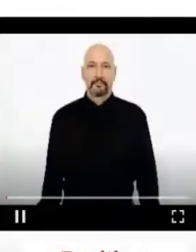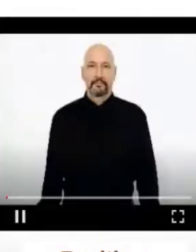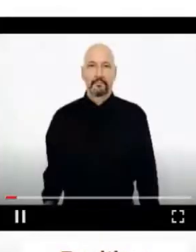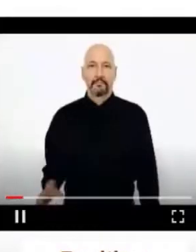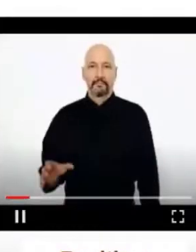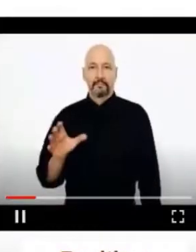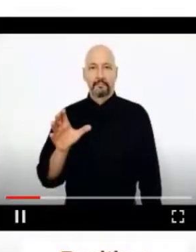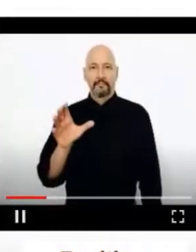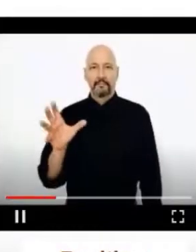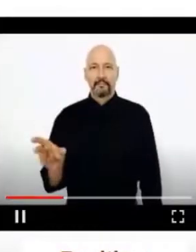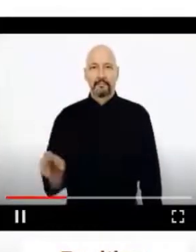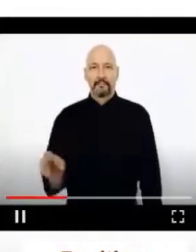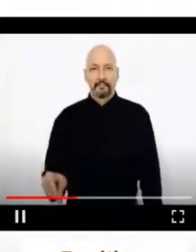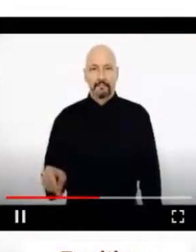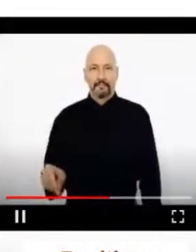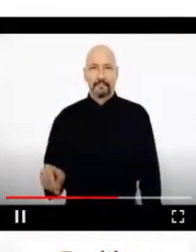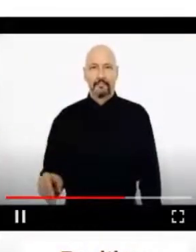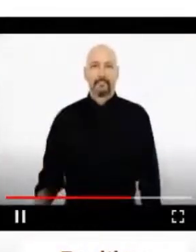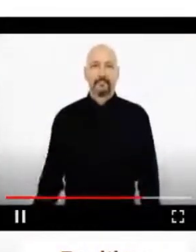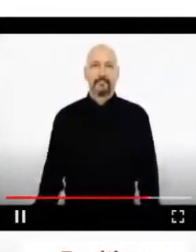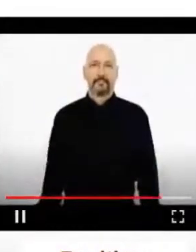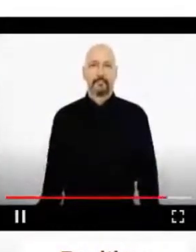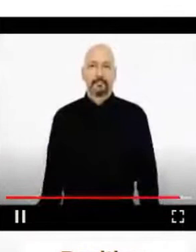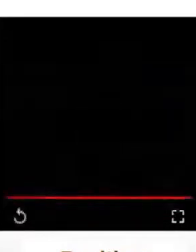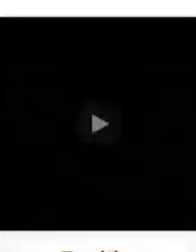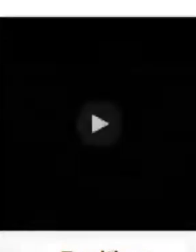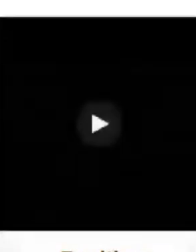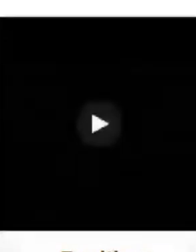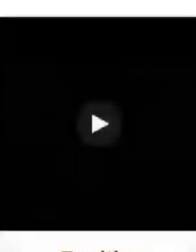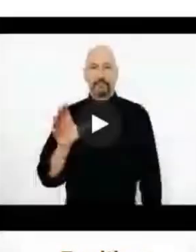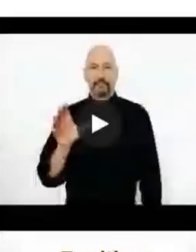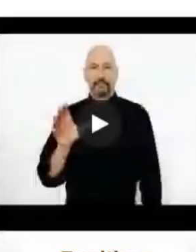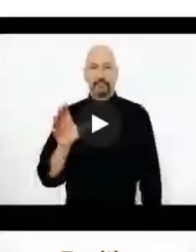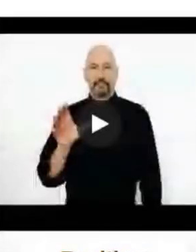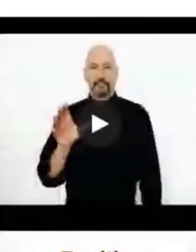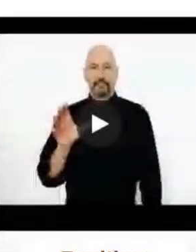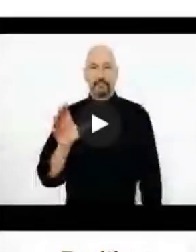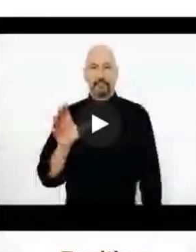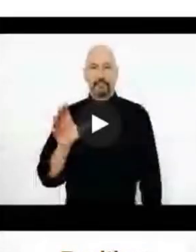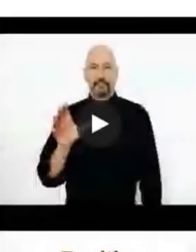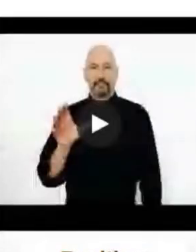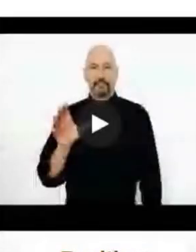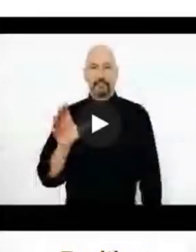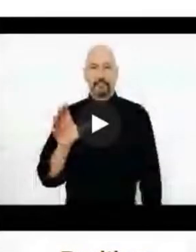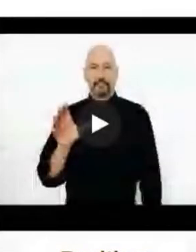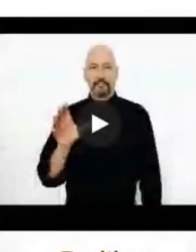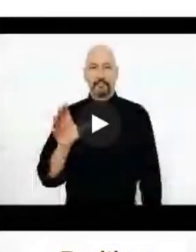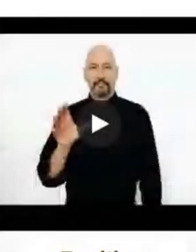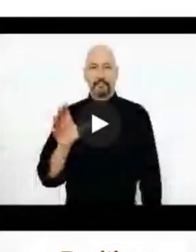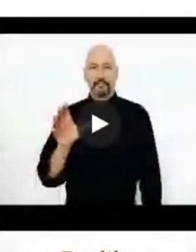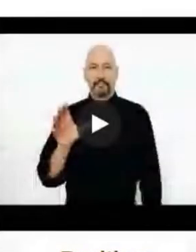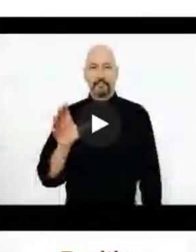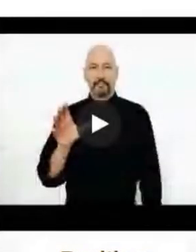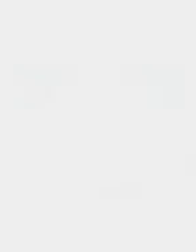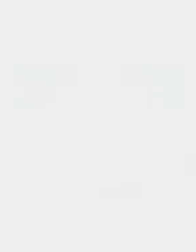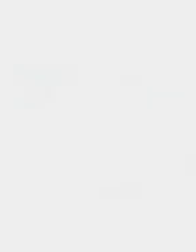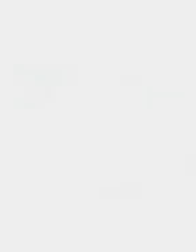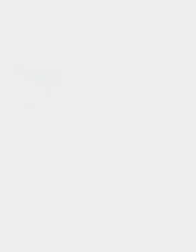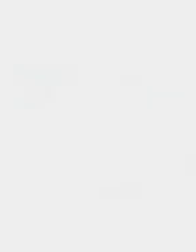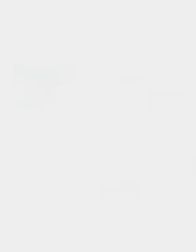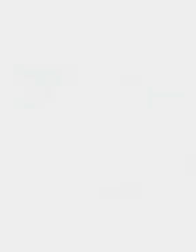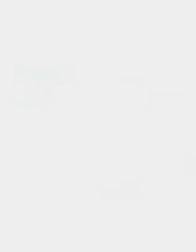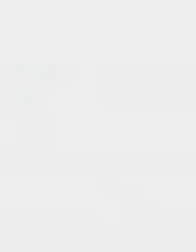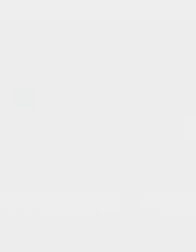to real-time translate sign language into word. How sandwich can do that? Let's